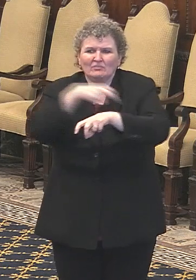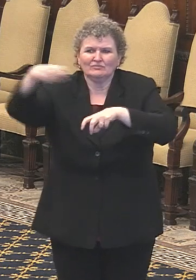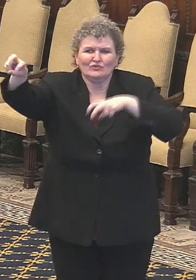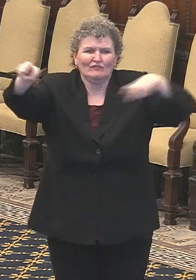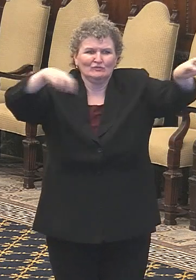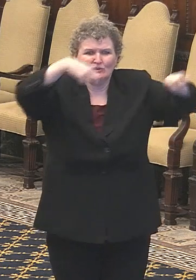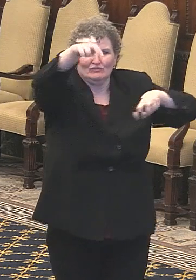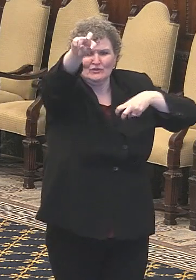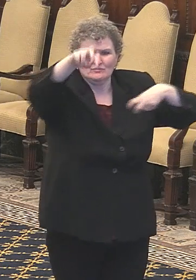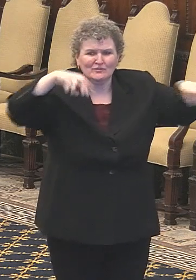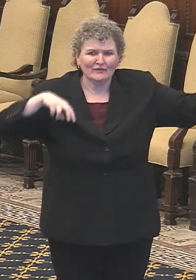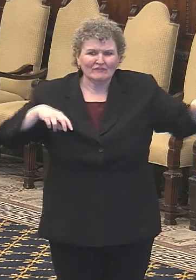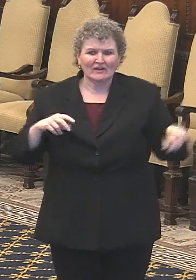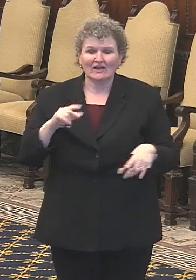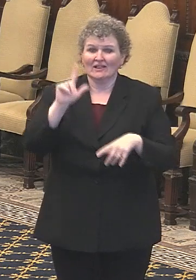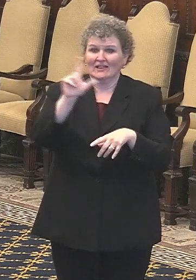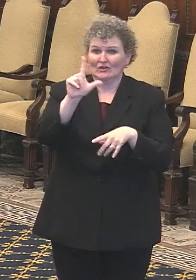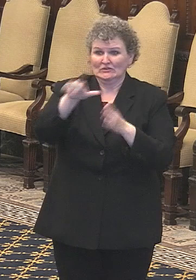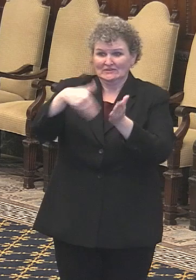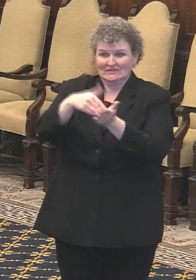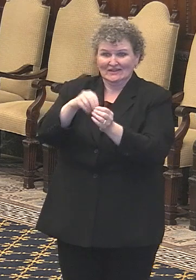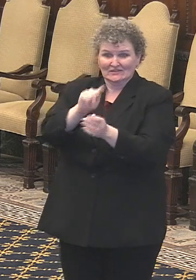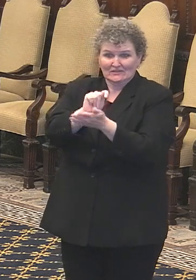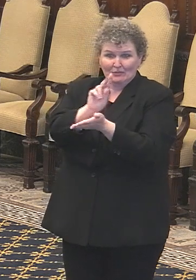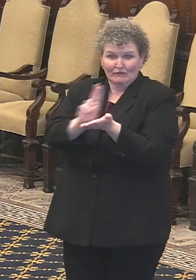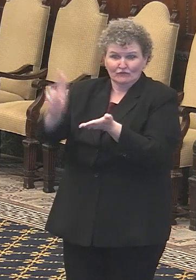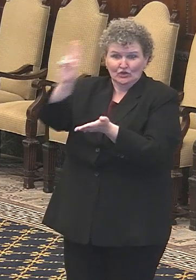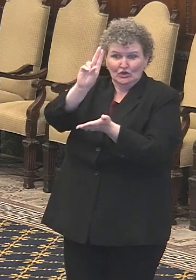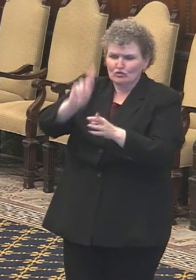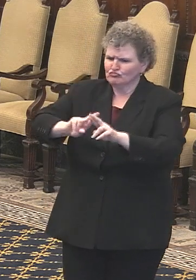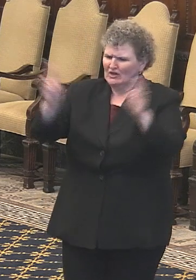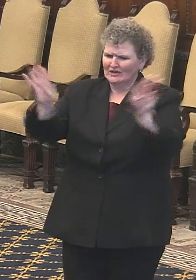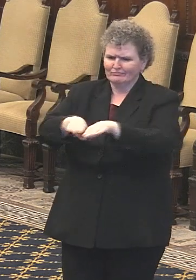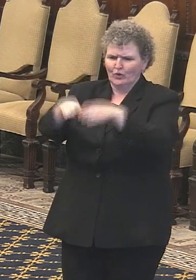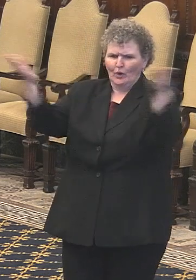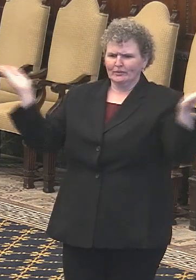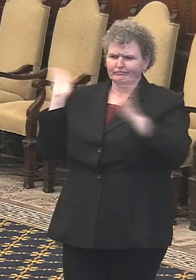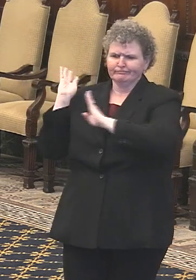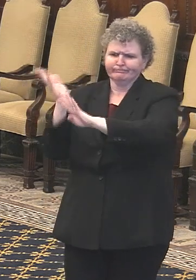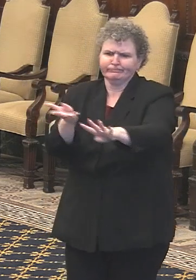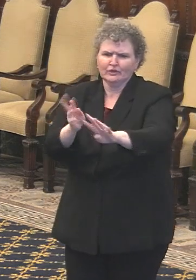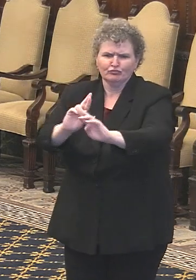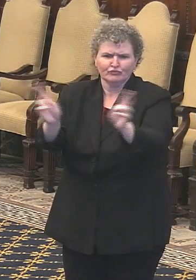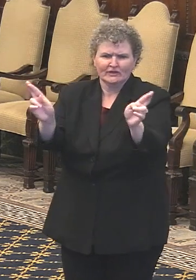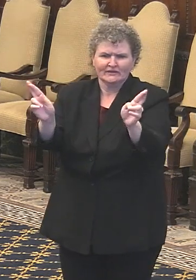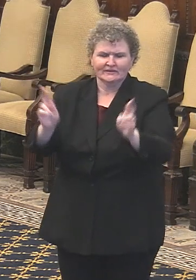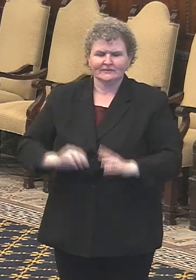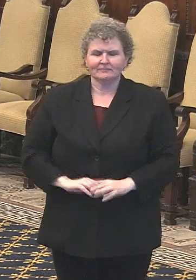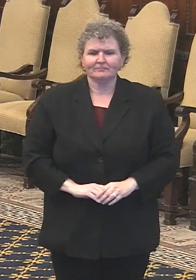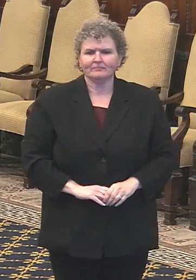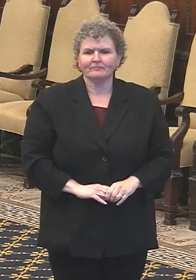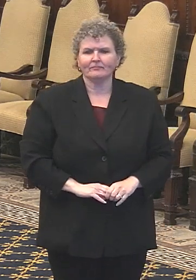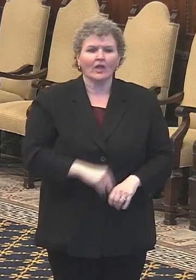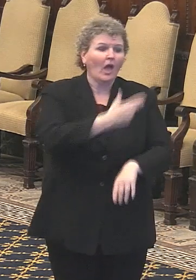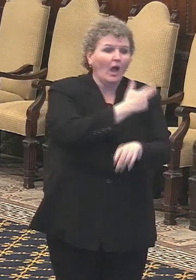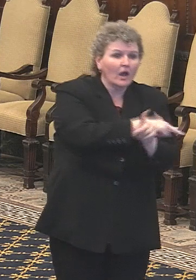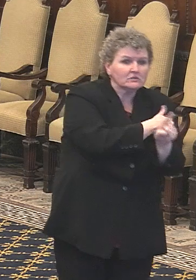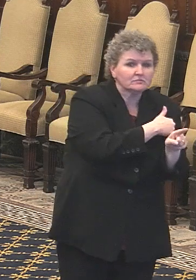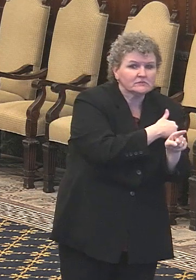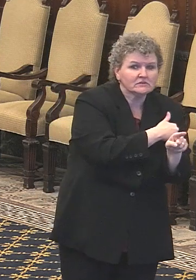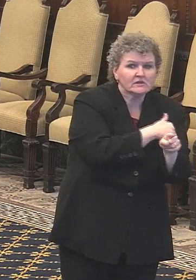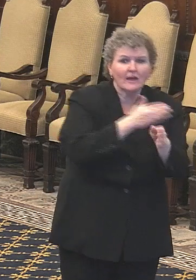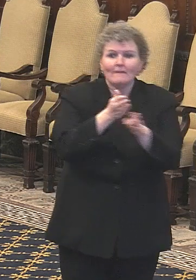Center today is open and ready to accept patients. We are in communication with medical officers of hospitals across the region, and